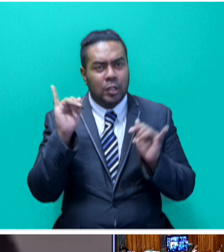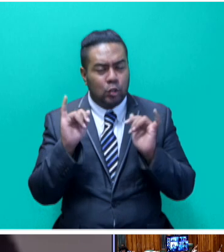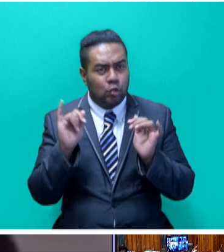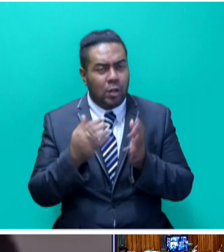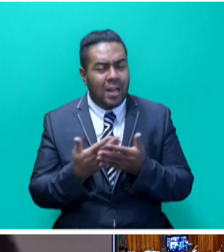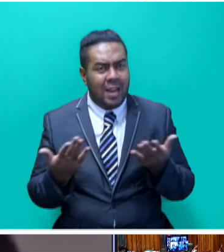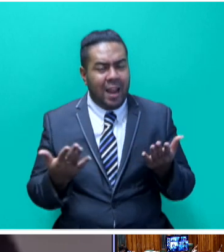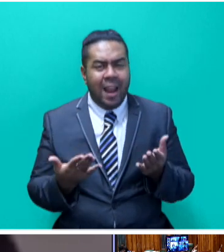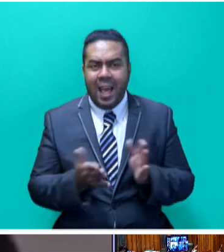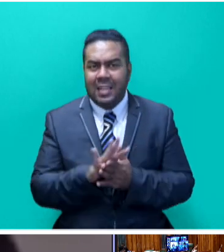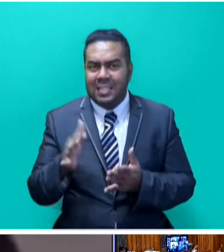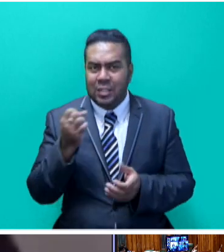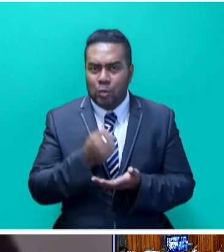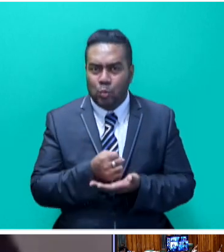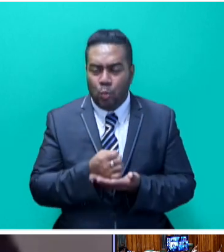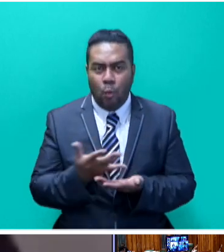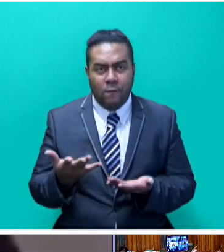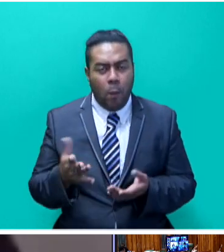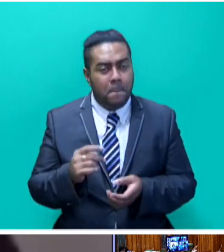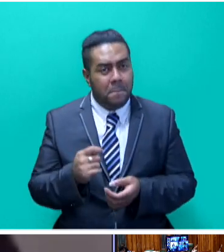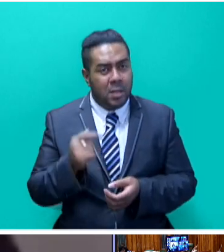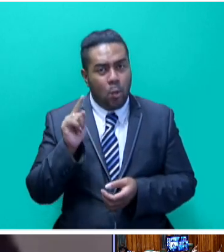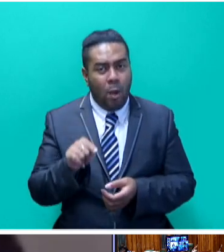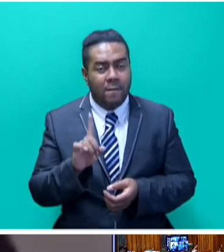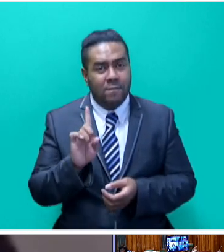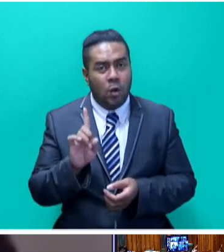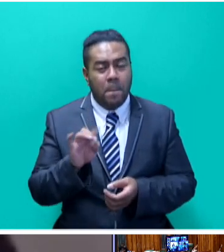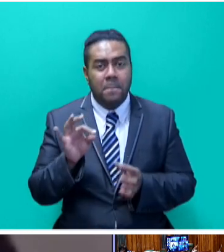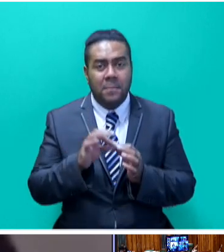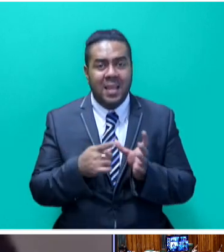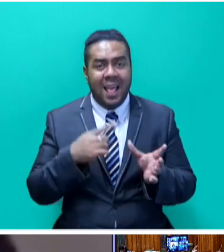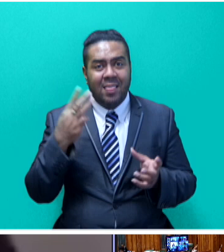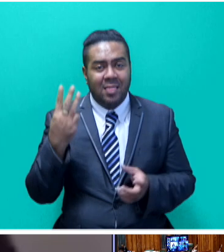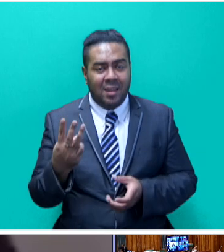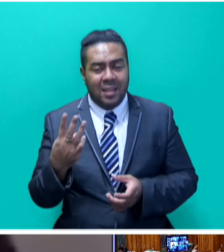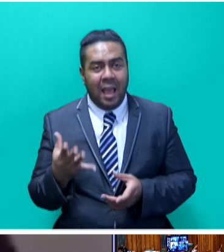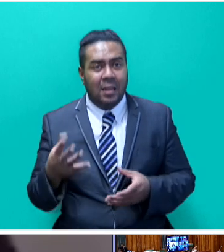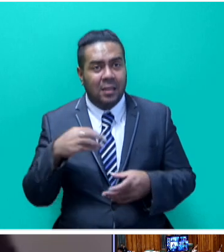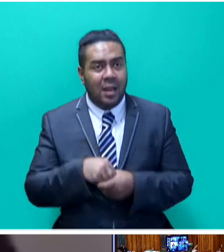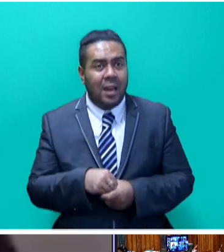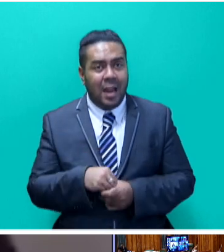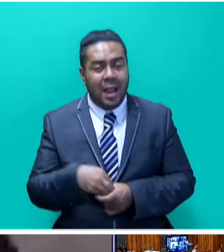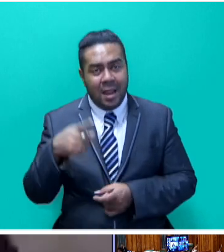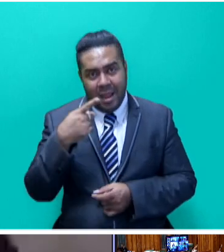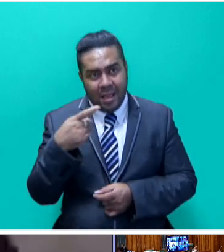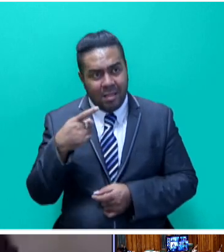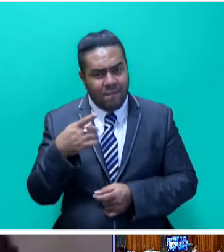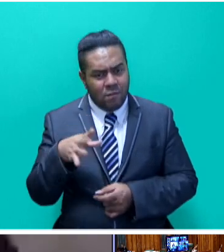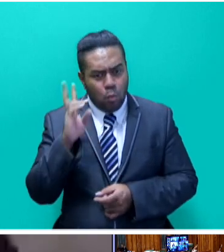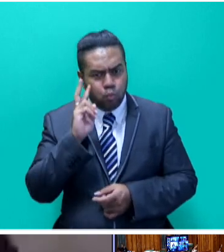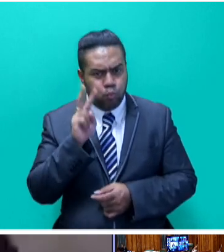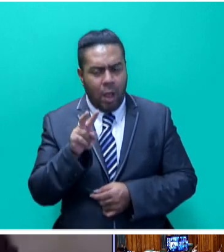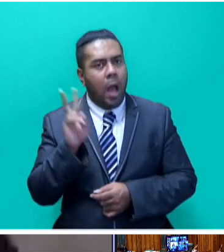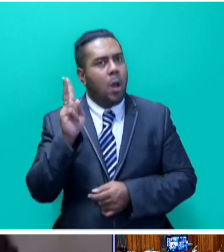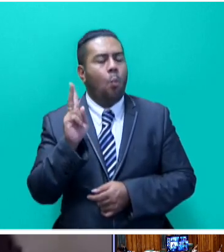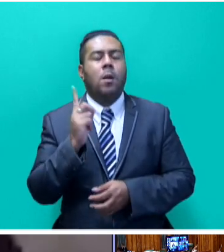senior unsecured ratings to B1 from BA3 and maintained a negative outlook. Again, they failed